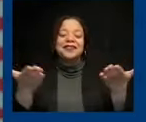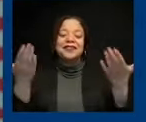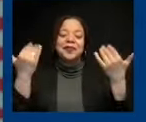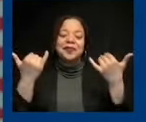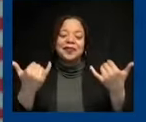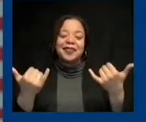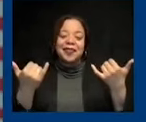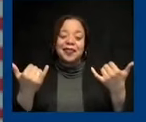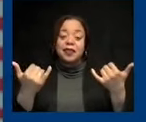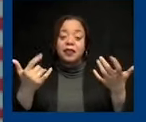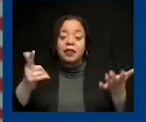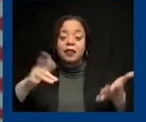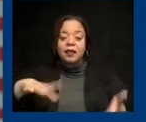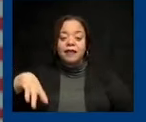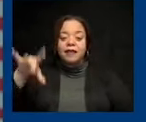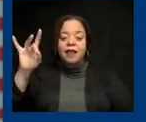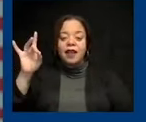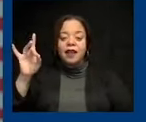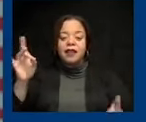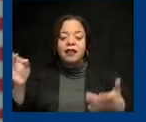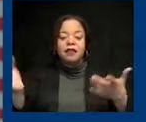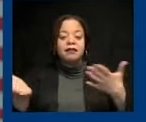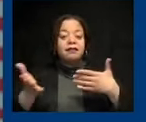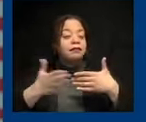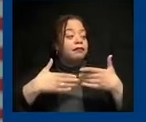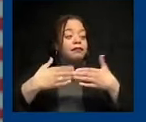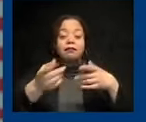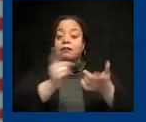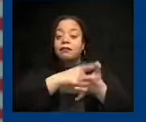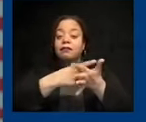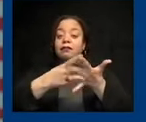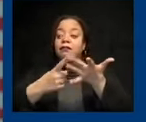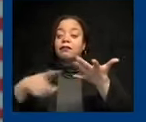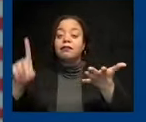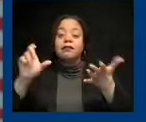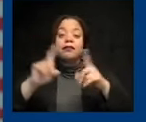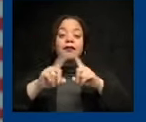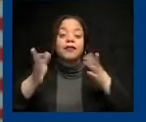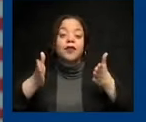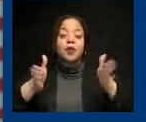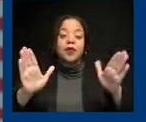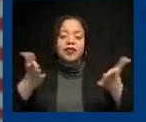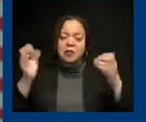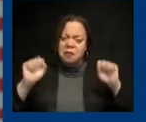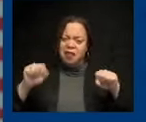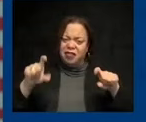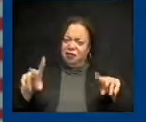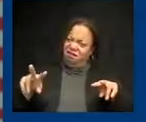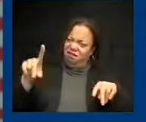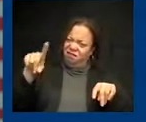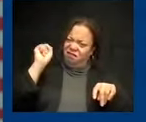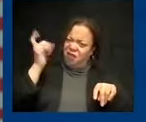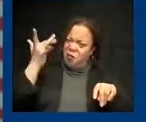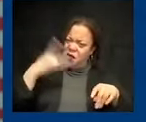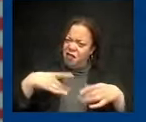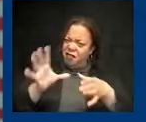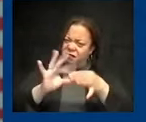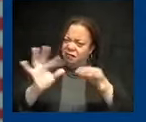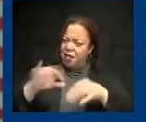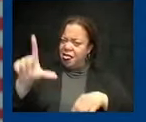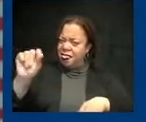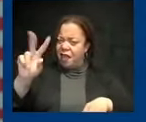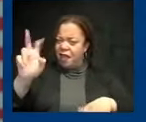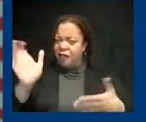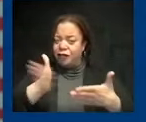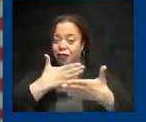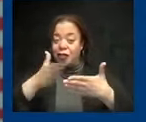find it odd that I would mention a love song today, but after the past 4 years, I don't know about you, but